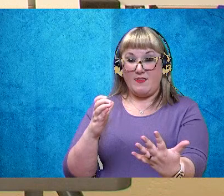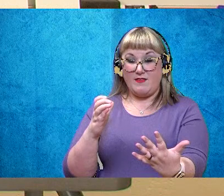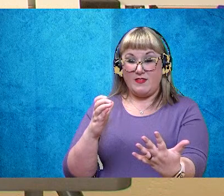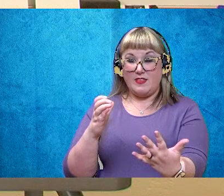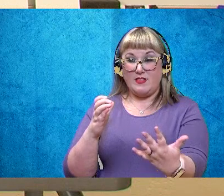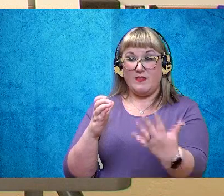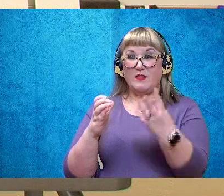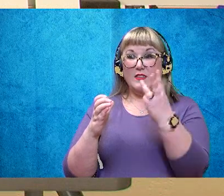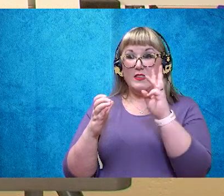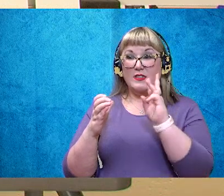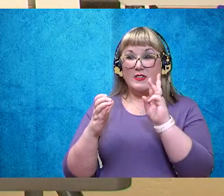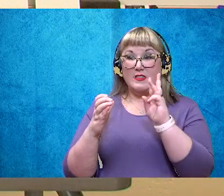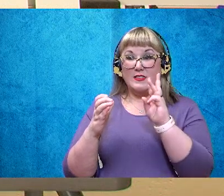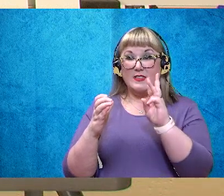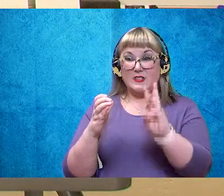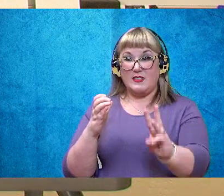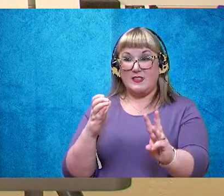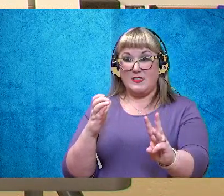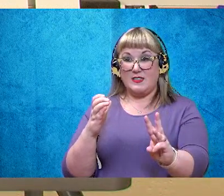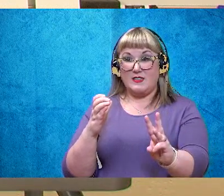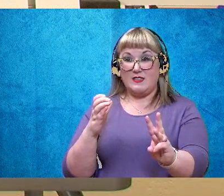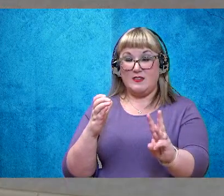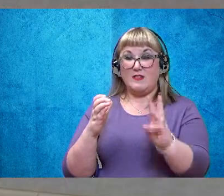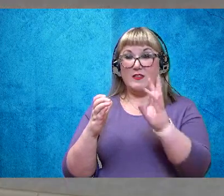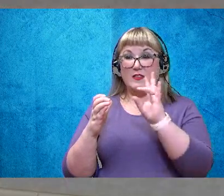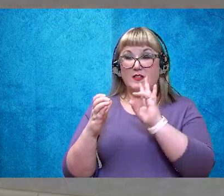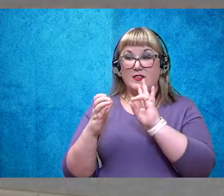5, 6,